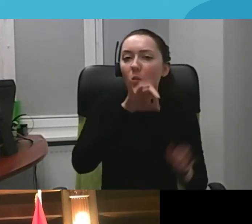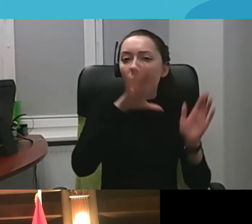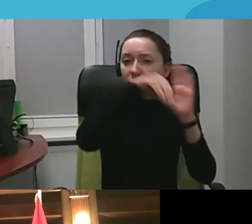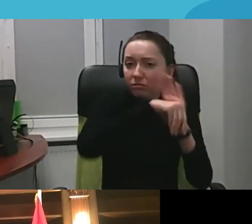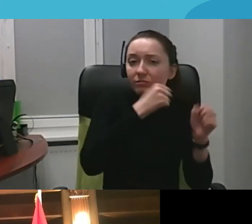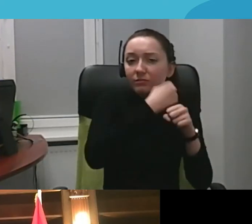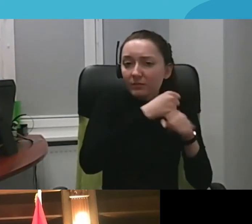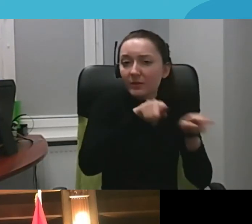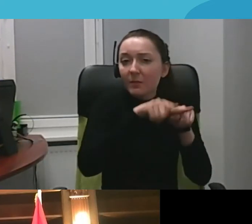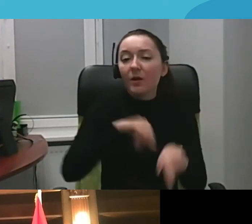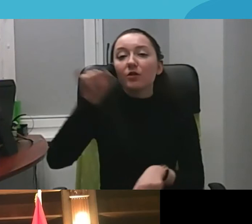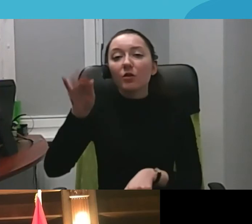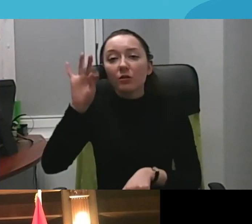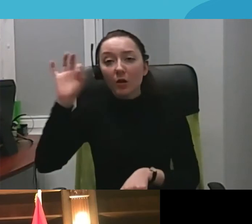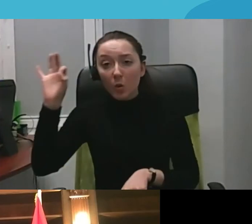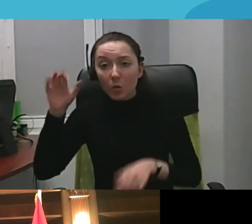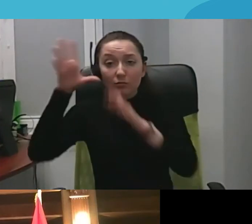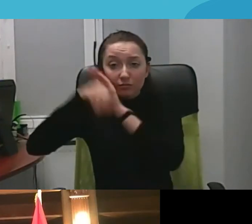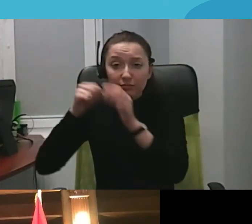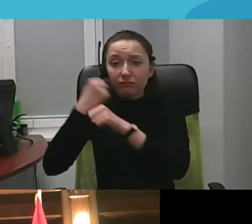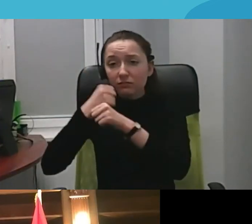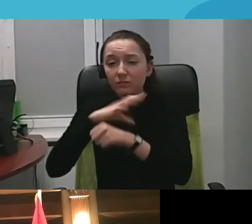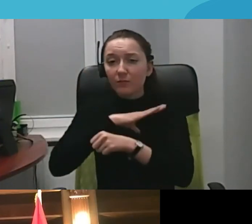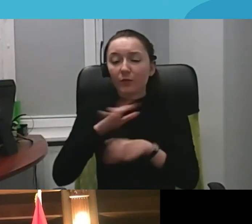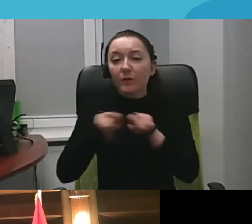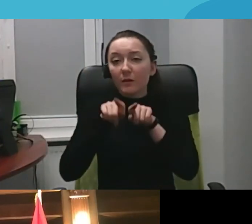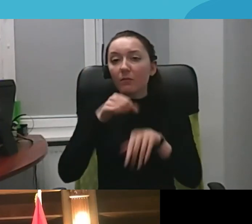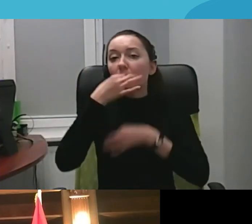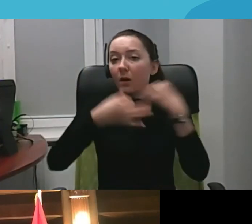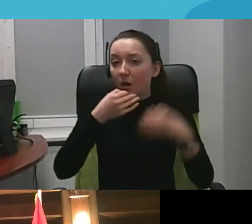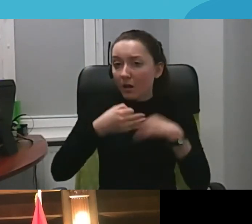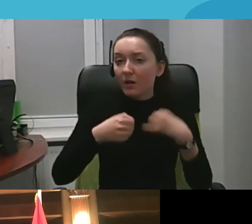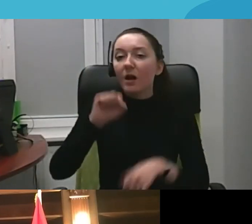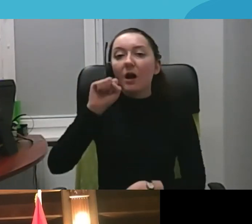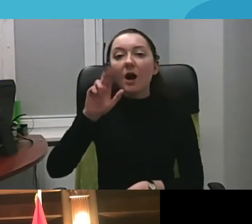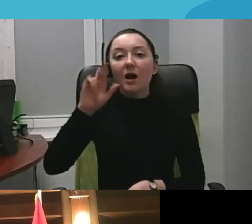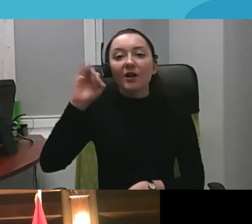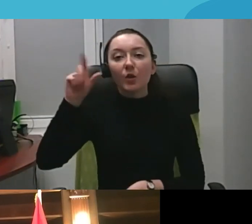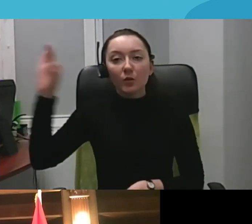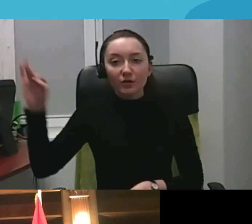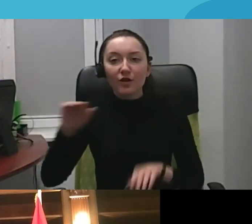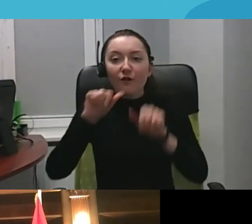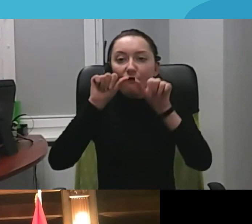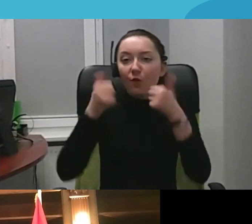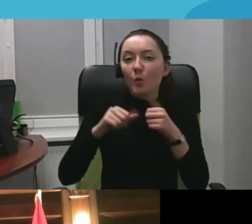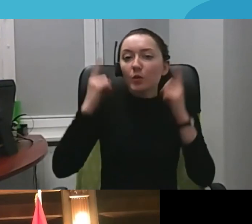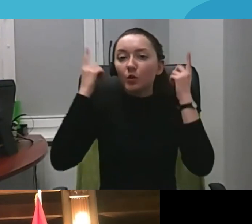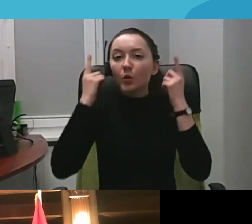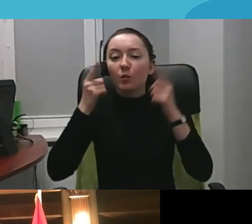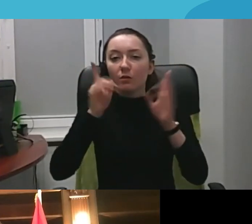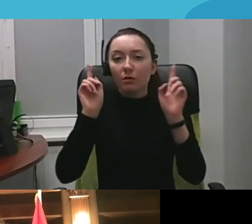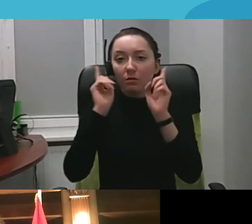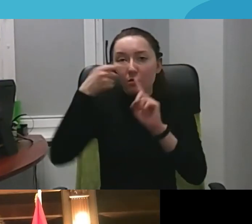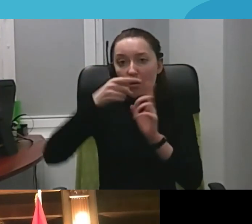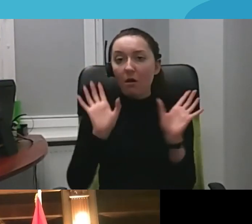UN Security Council area formula meeting on human rights in Belarus. I hope I'm not talking too fast. I'm trying not to go on forever. I'm